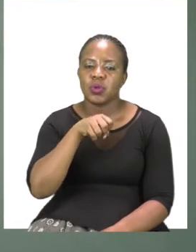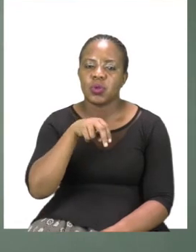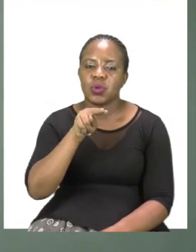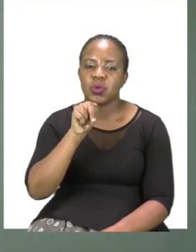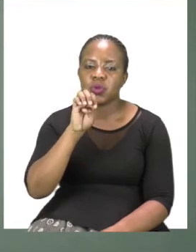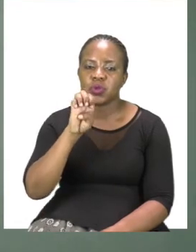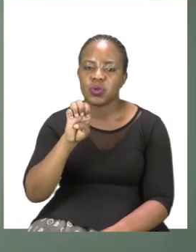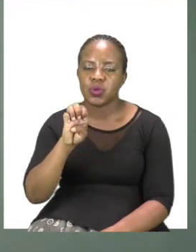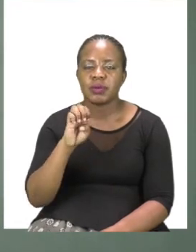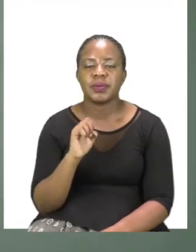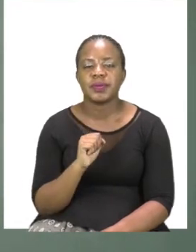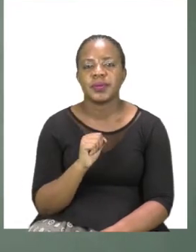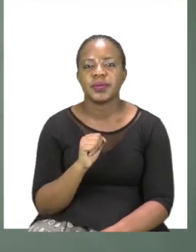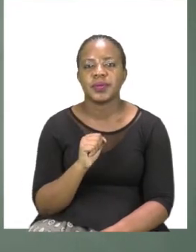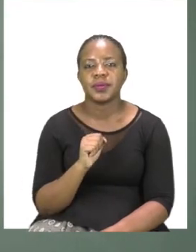June,